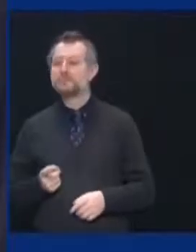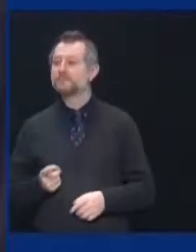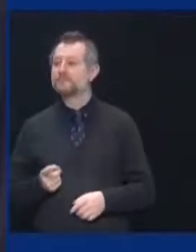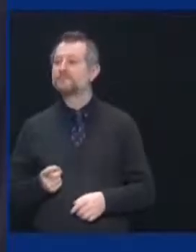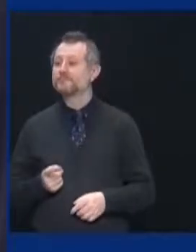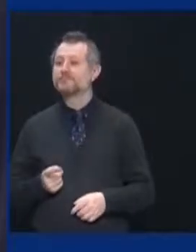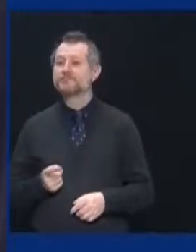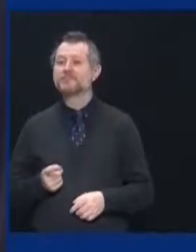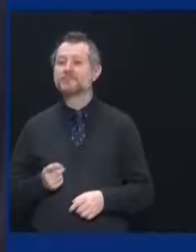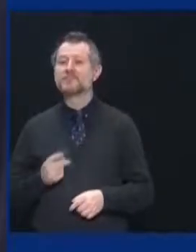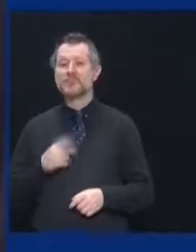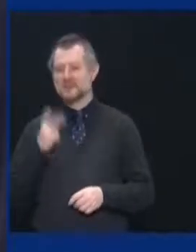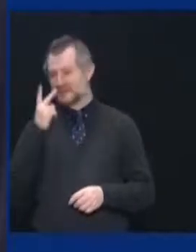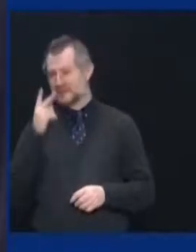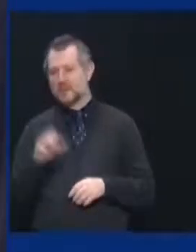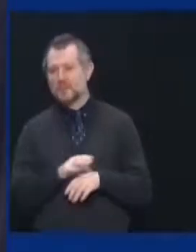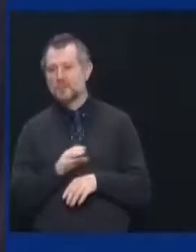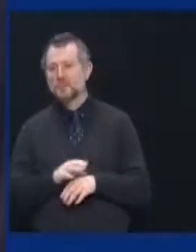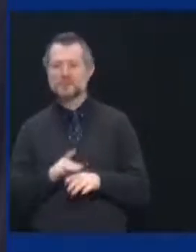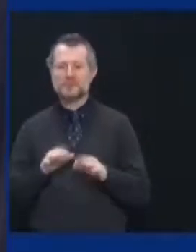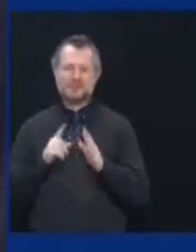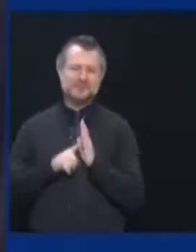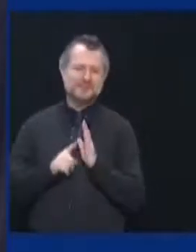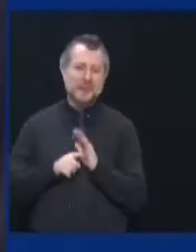hacking, fraud, theft.